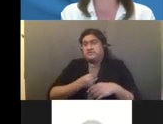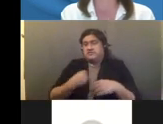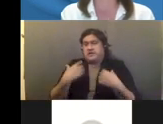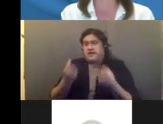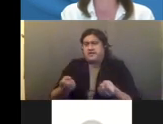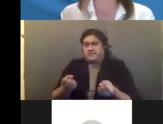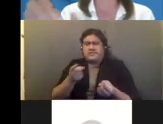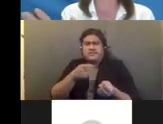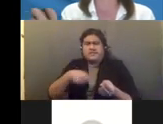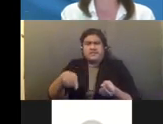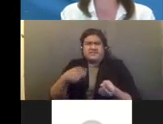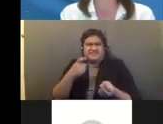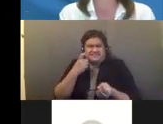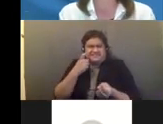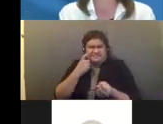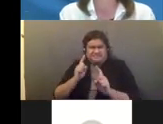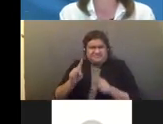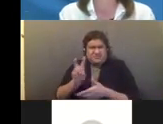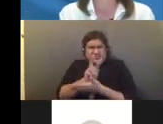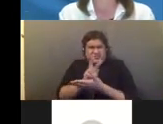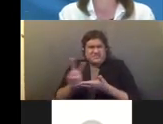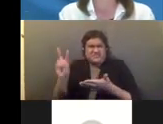just there 2 weeks ago virtually.